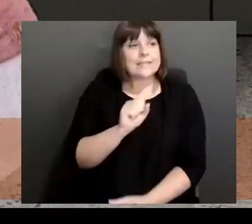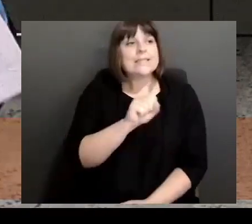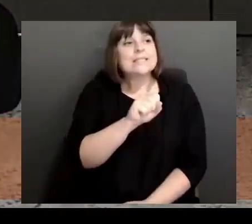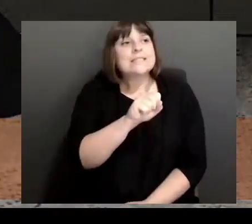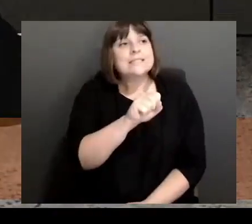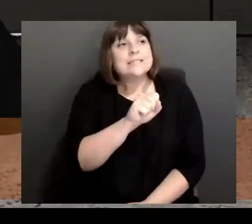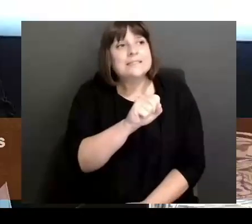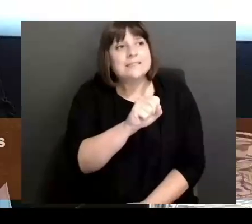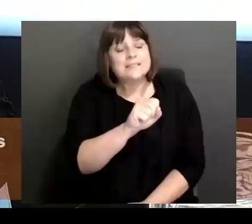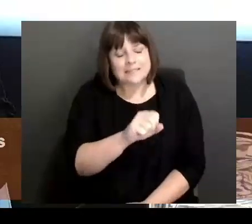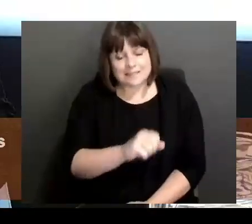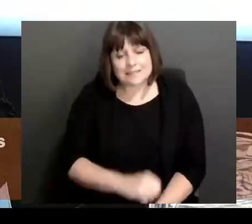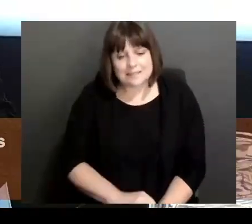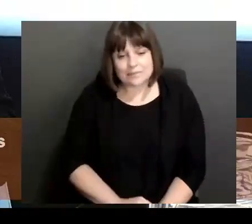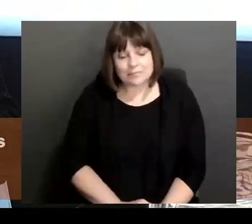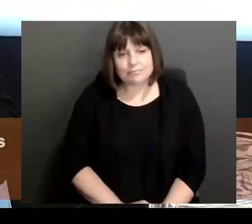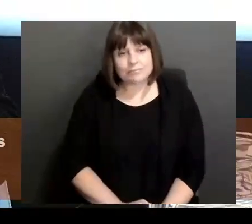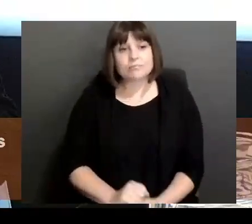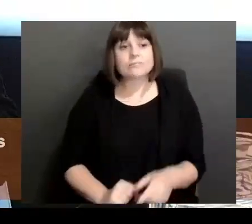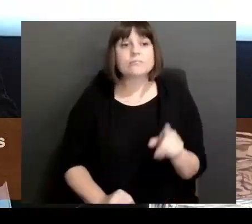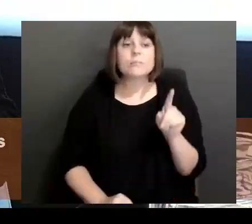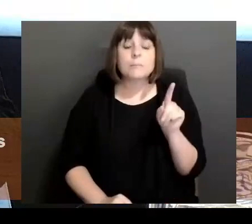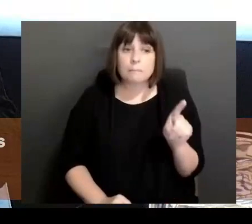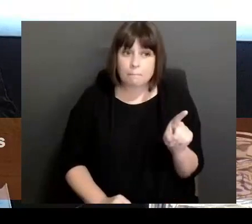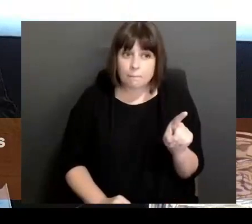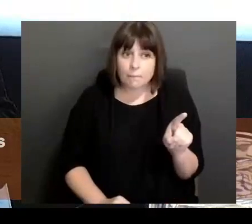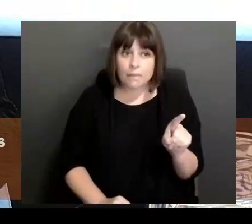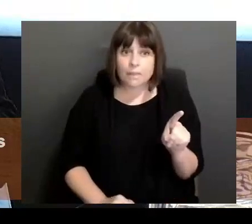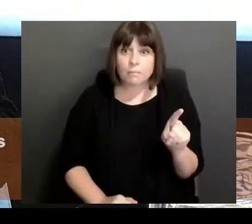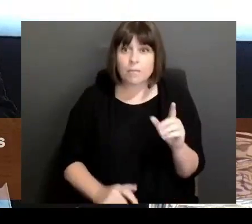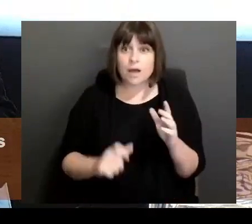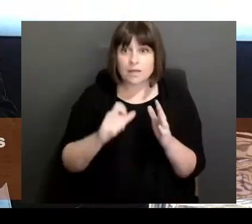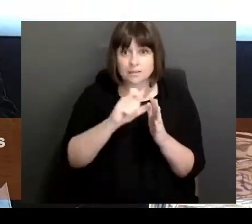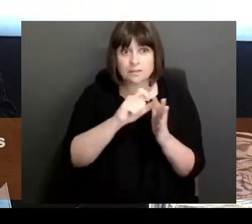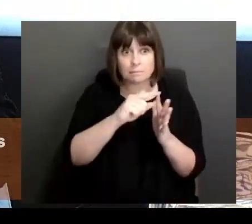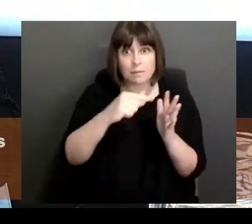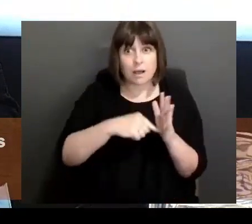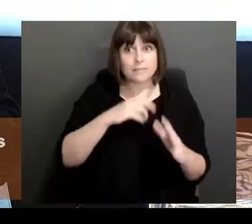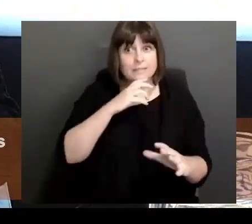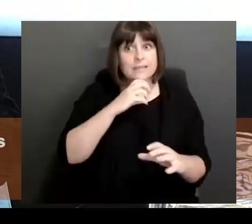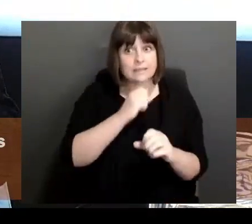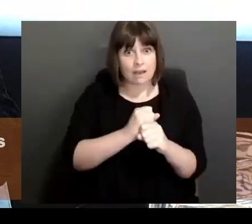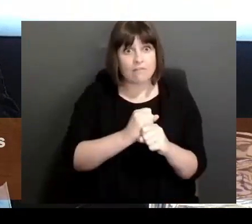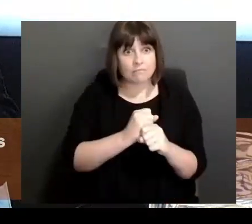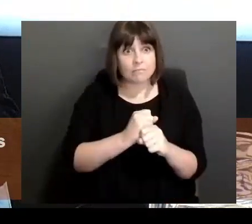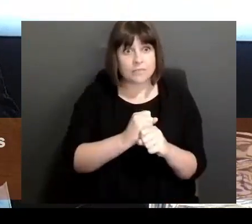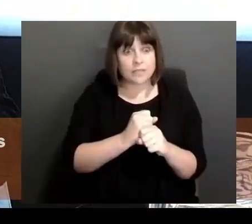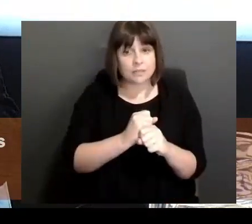correct. What I will say, though, is that the department continues to engage with